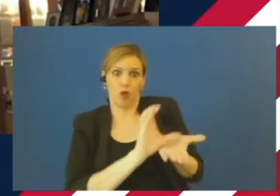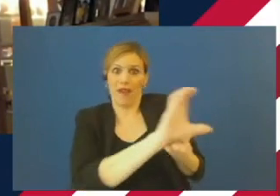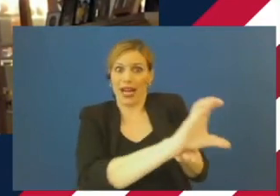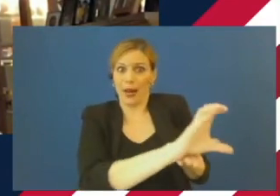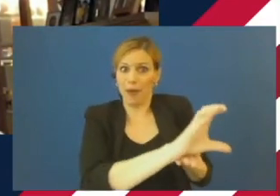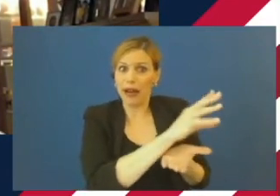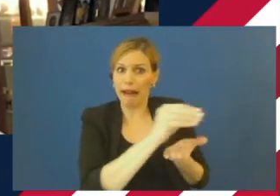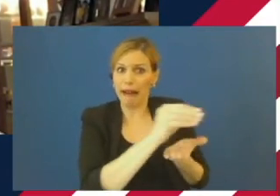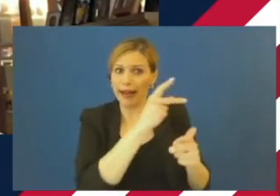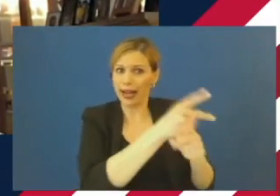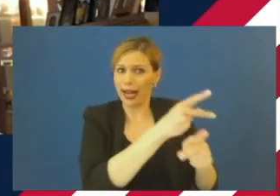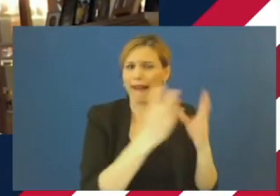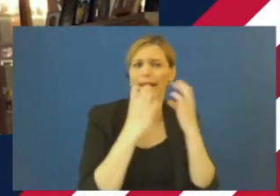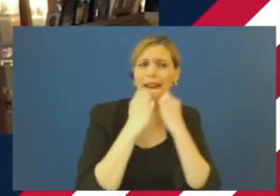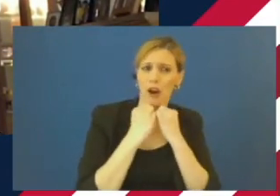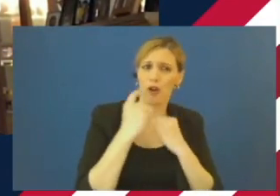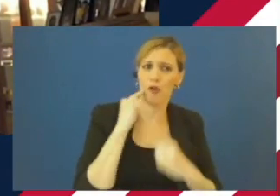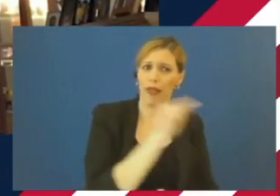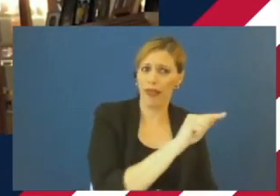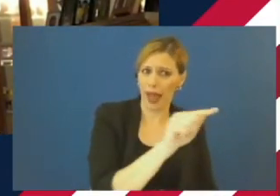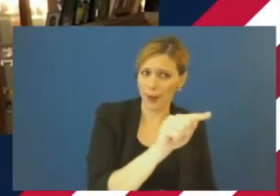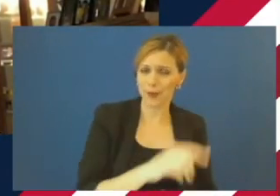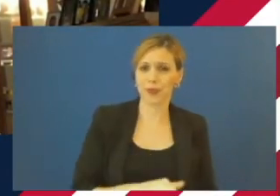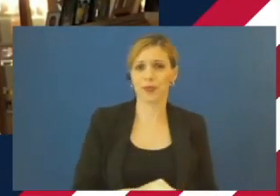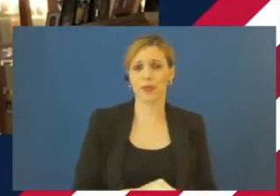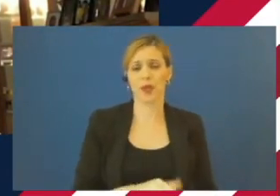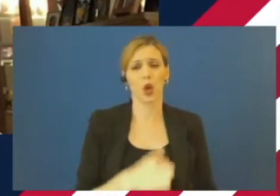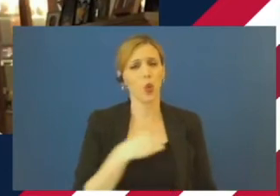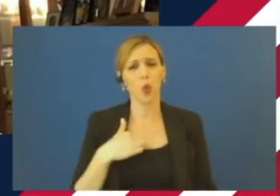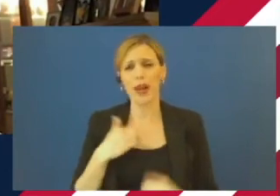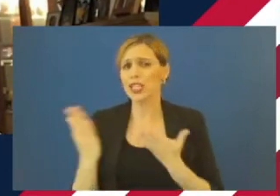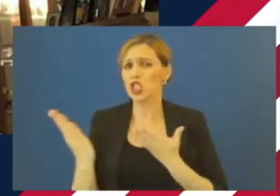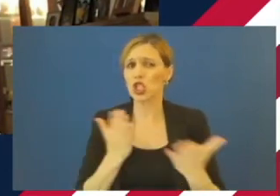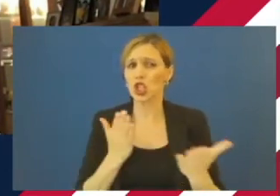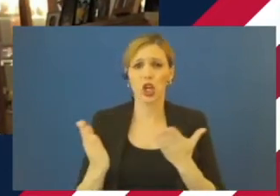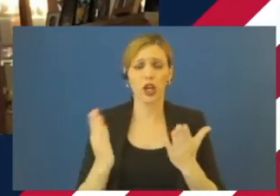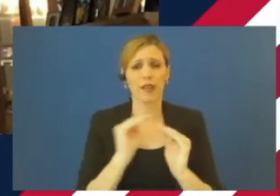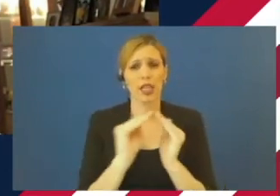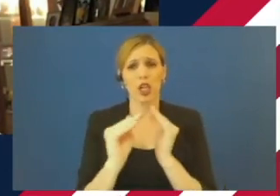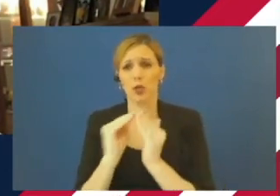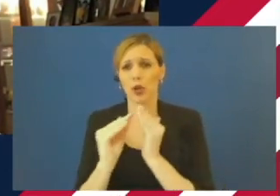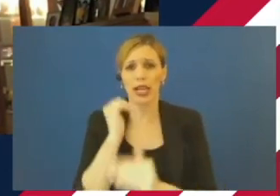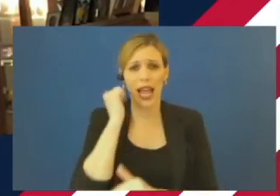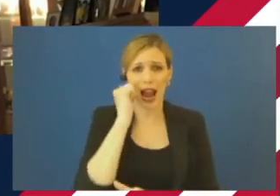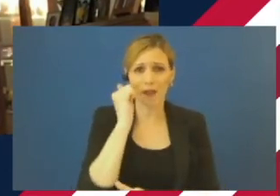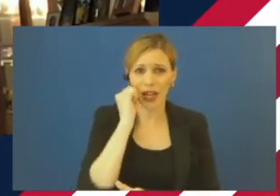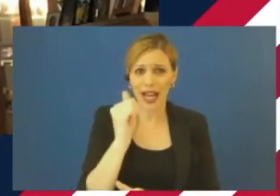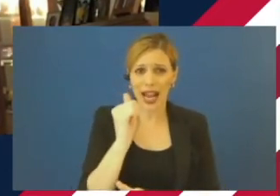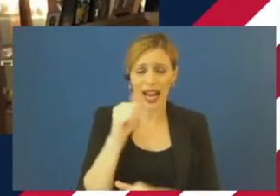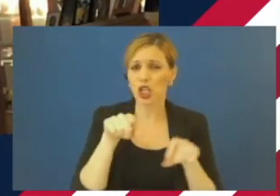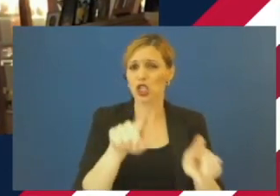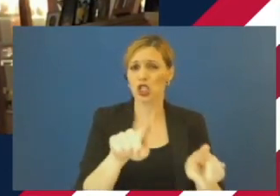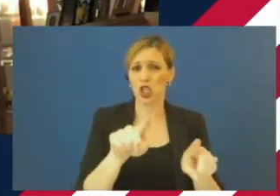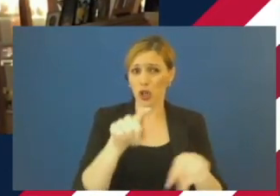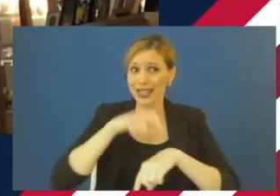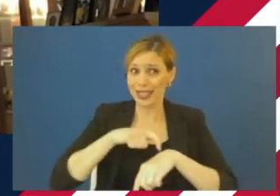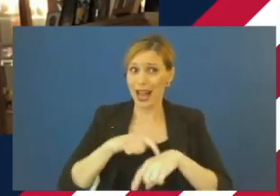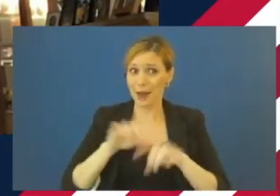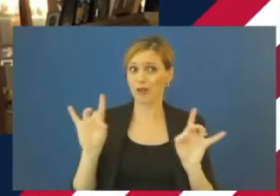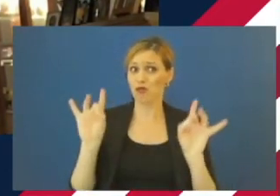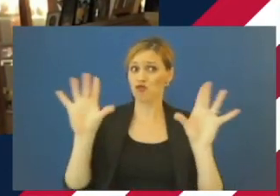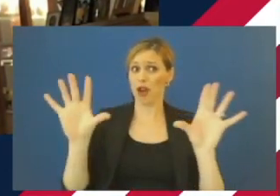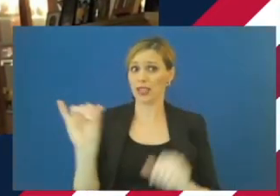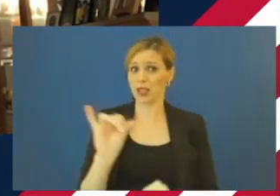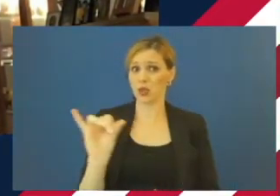value workers and the work they do to serve our community every day as well as in time of crisis, and the party platform should reflect these